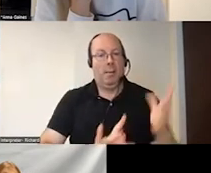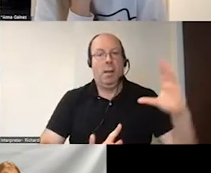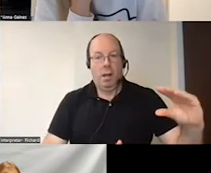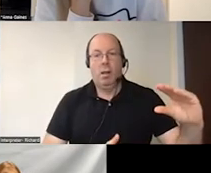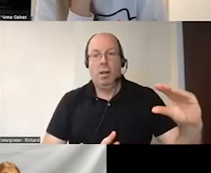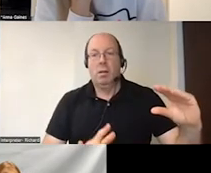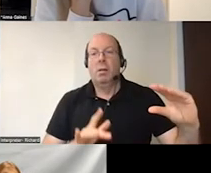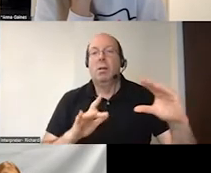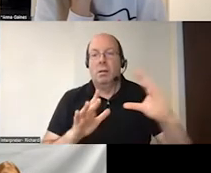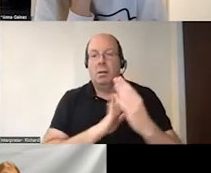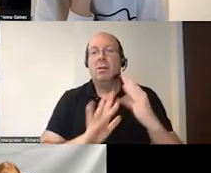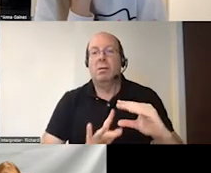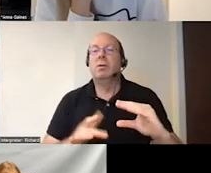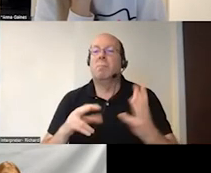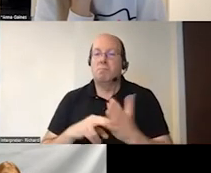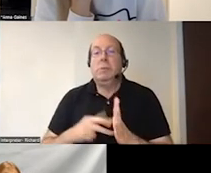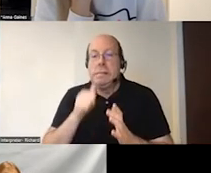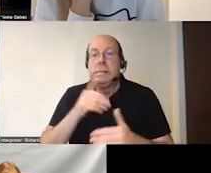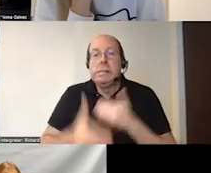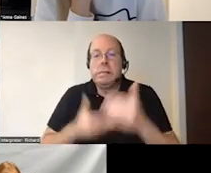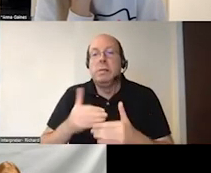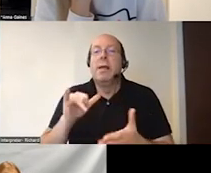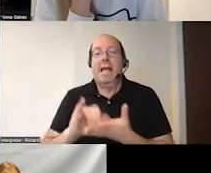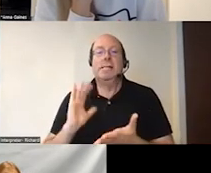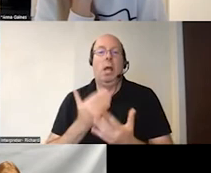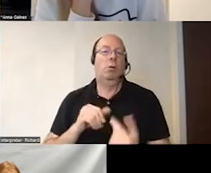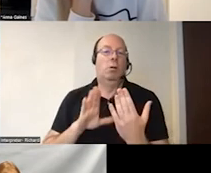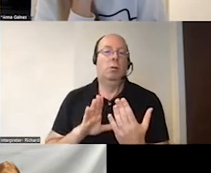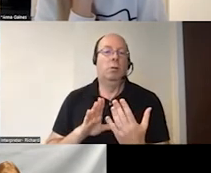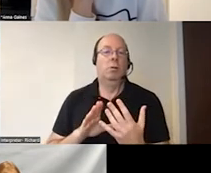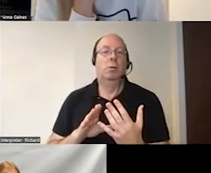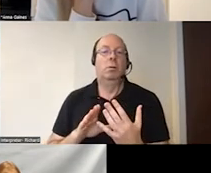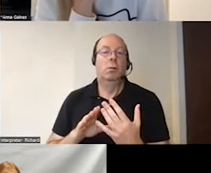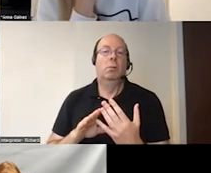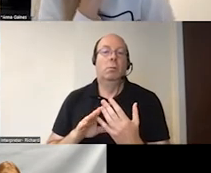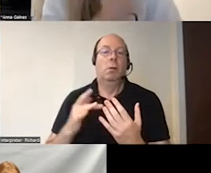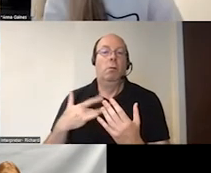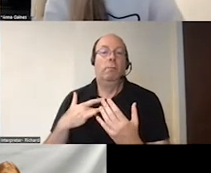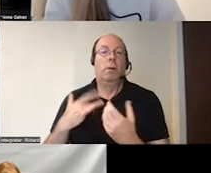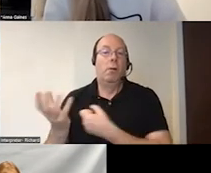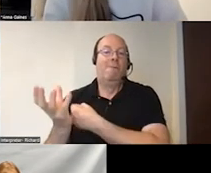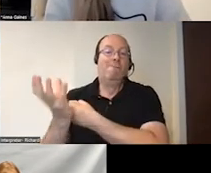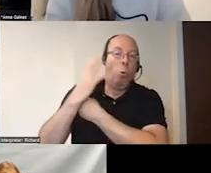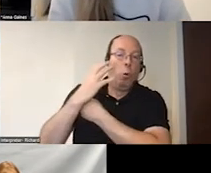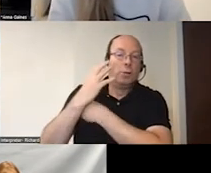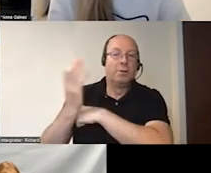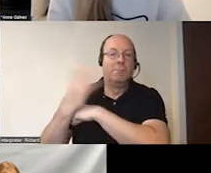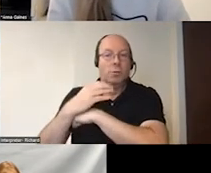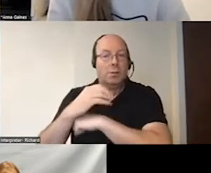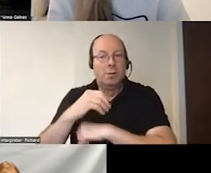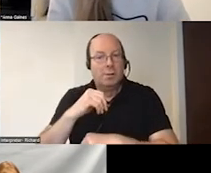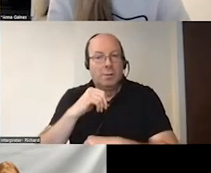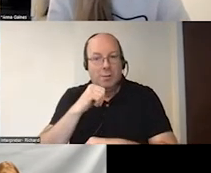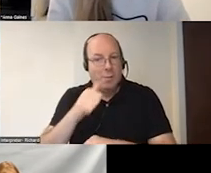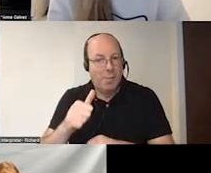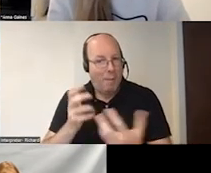get it work. So that's kind of how we've done it. It's a very brute force way of doing it, for sure. I don't recommend it for